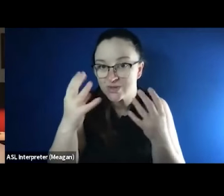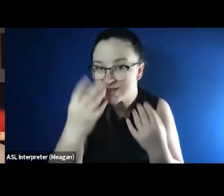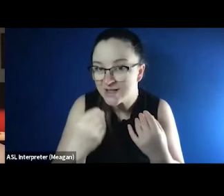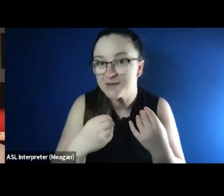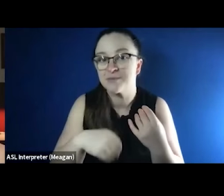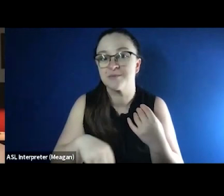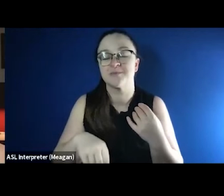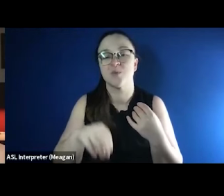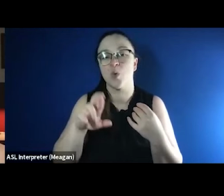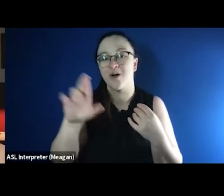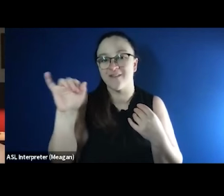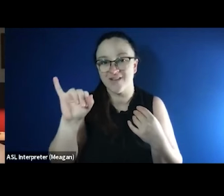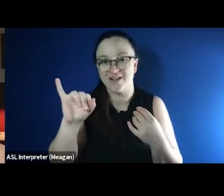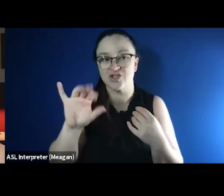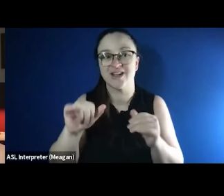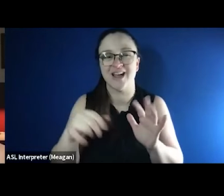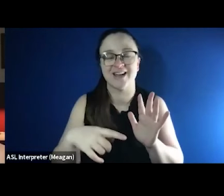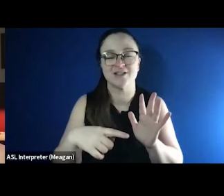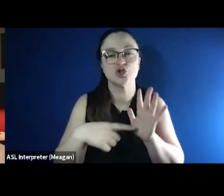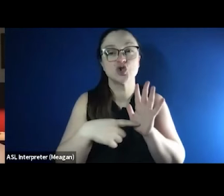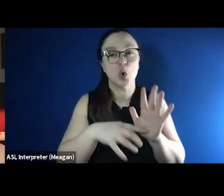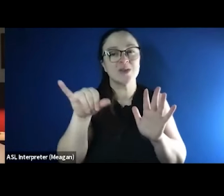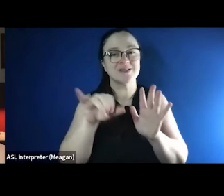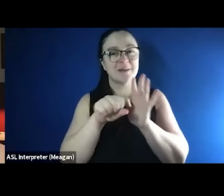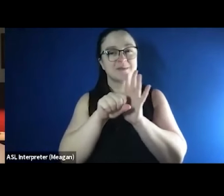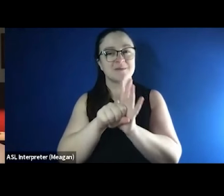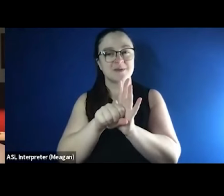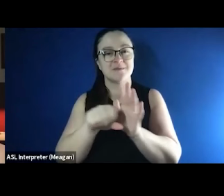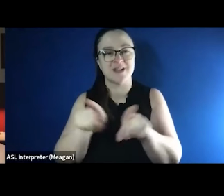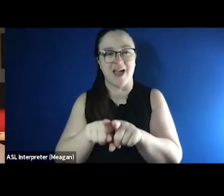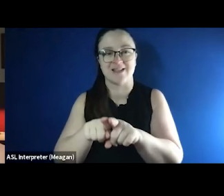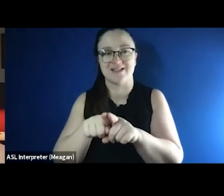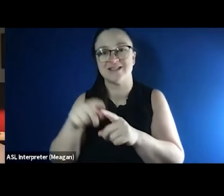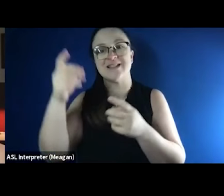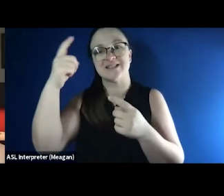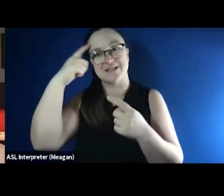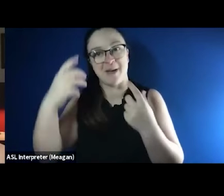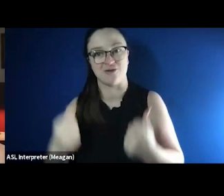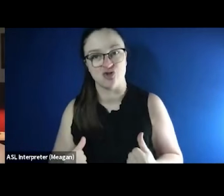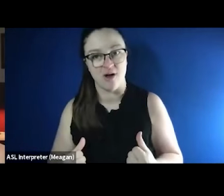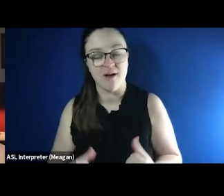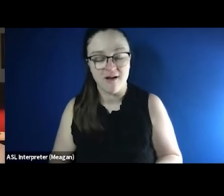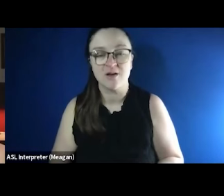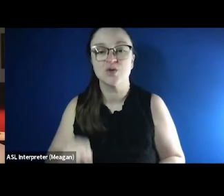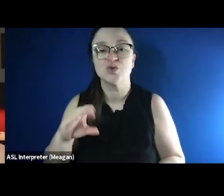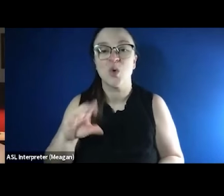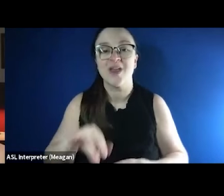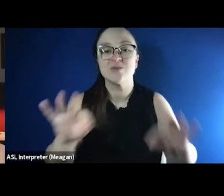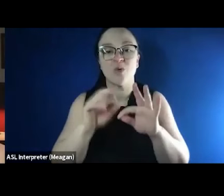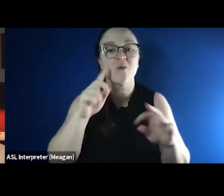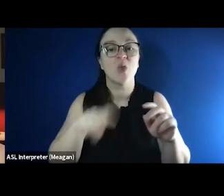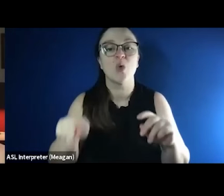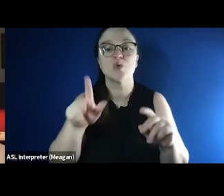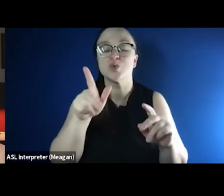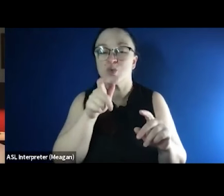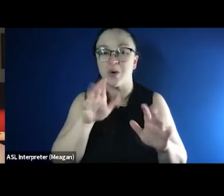of dementia, which is a progressive cognitive condition. And so this becomes really important for those who are providing services in